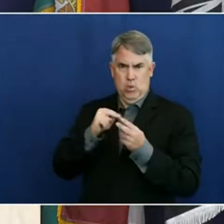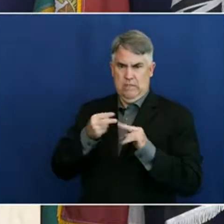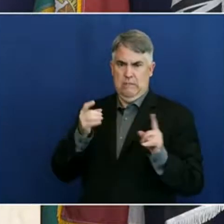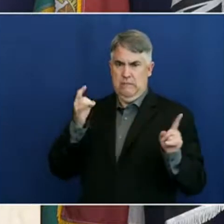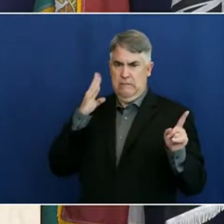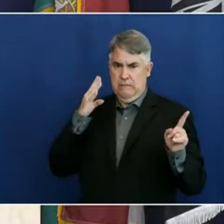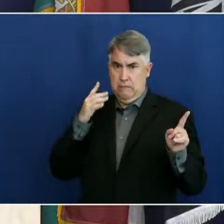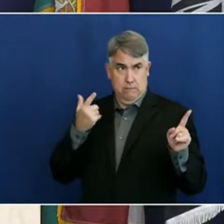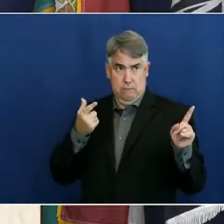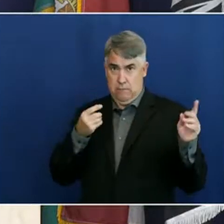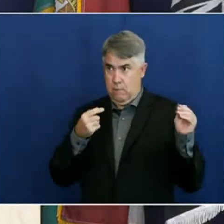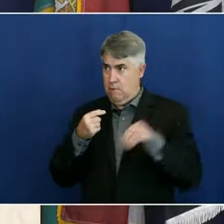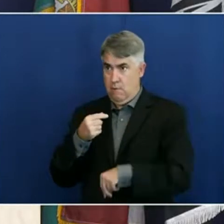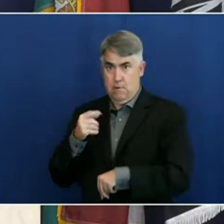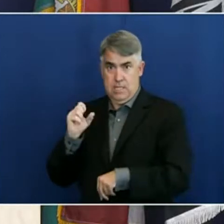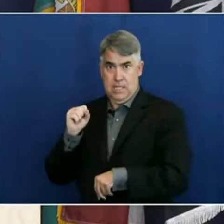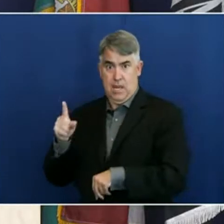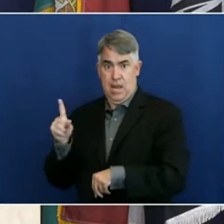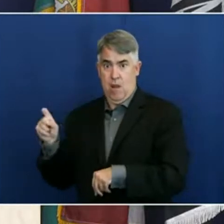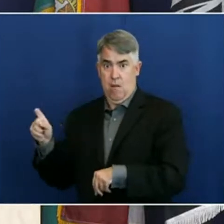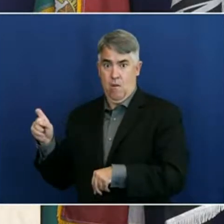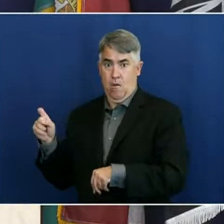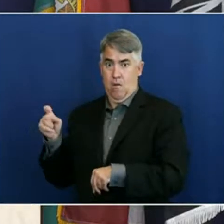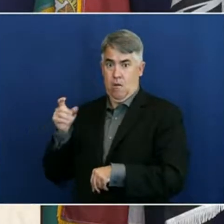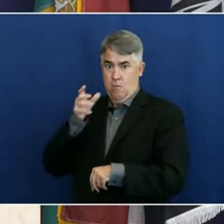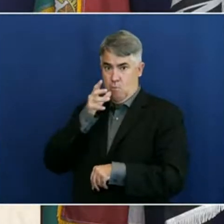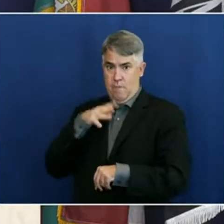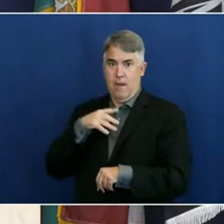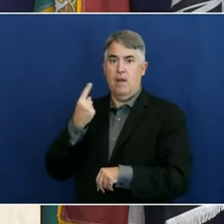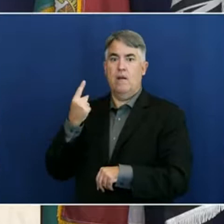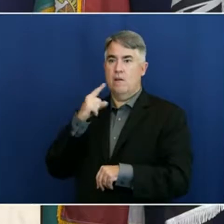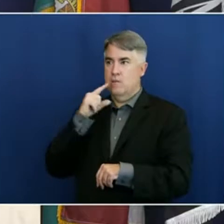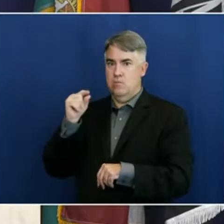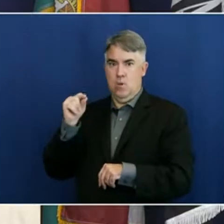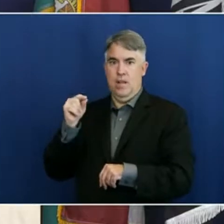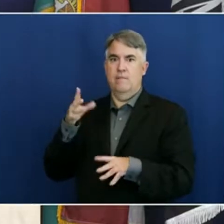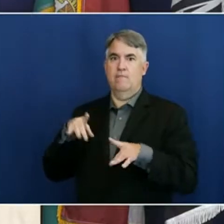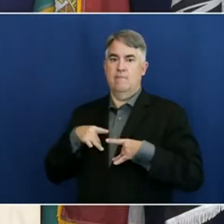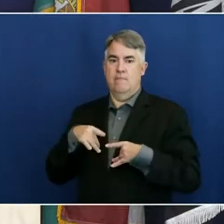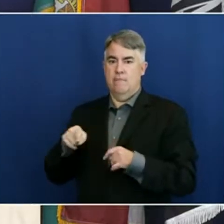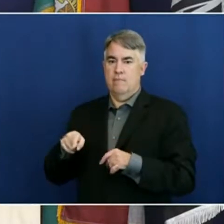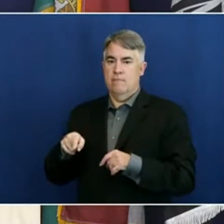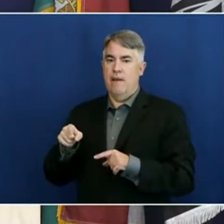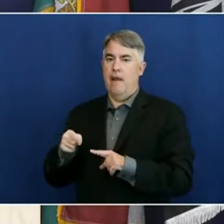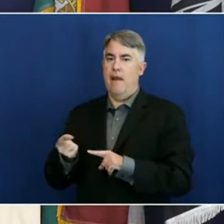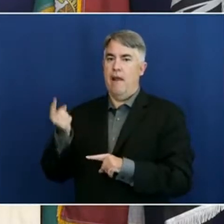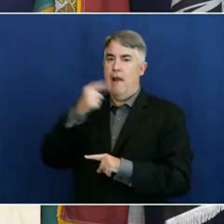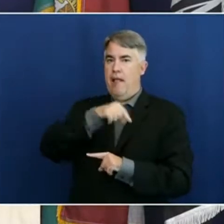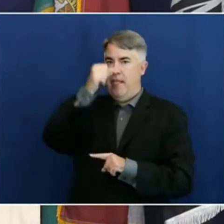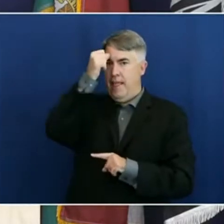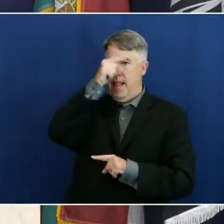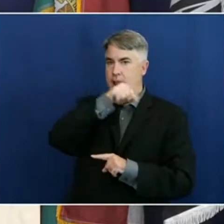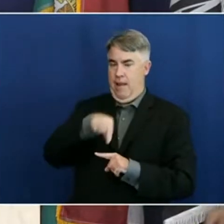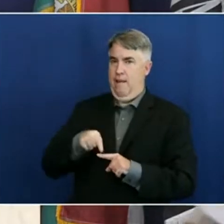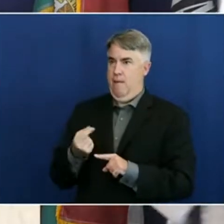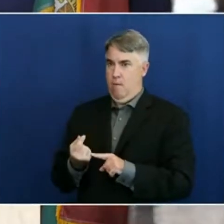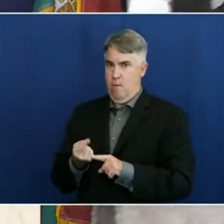cases besides the woman in her 20s who had traveled to India in March? Yeah, Dr. Shah will answer that for you.